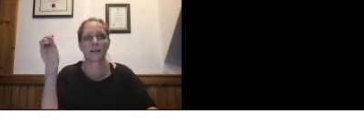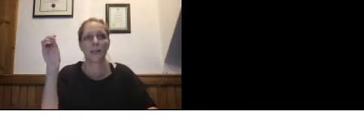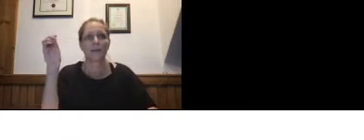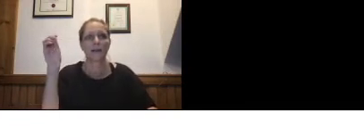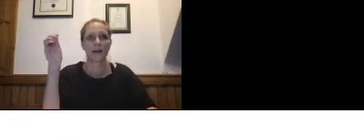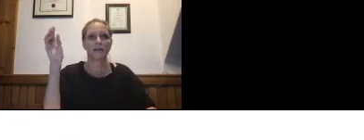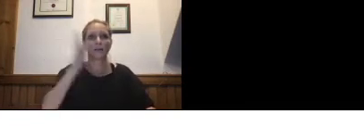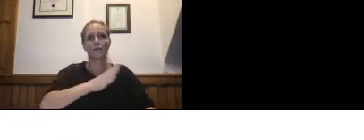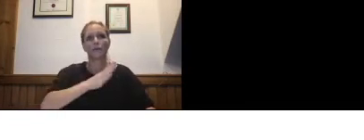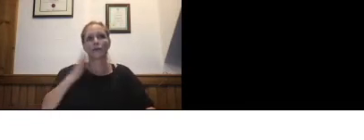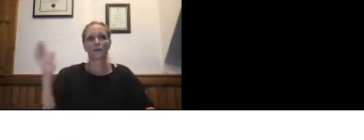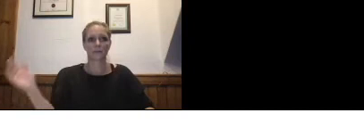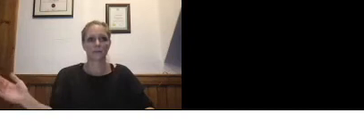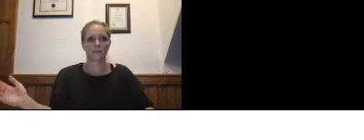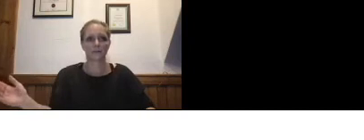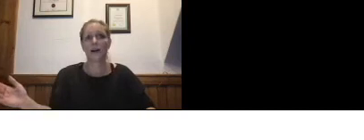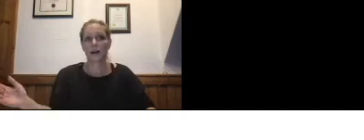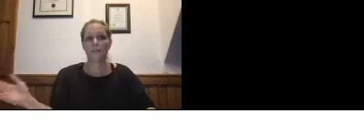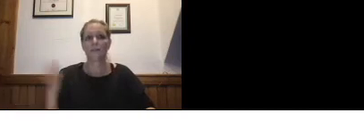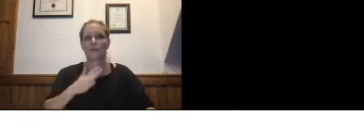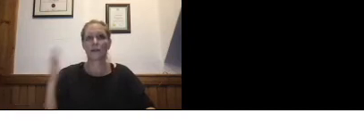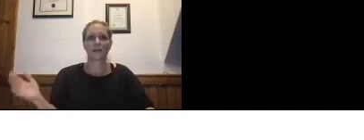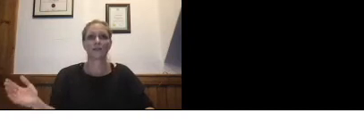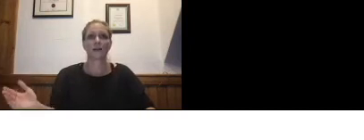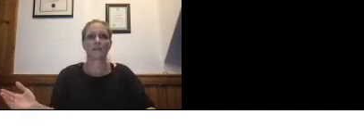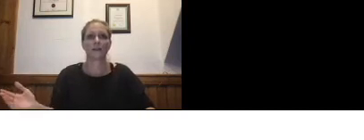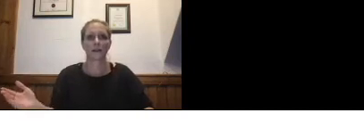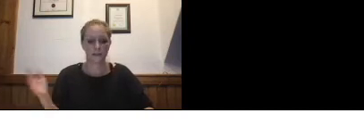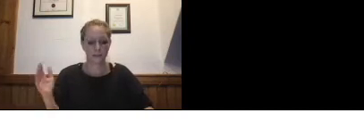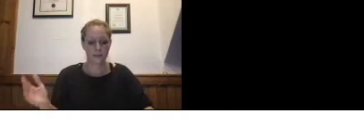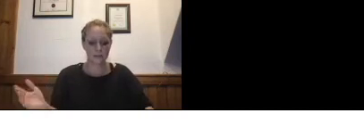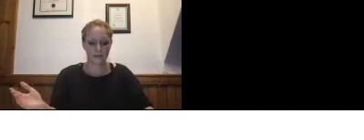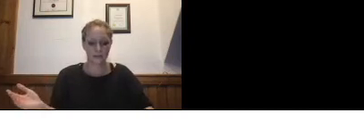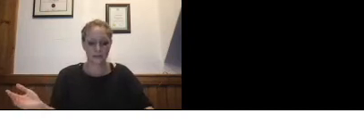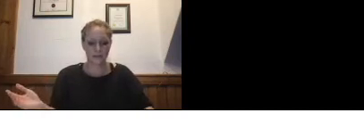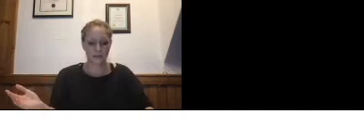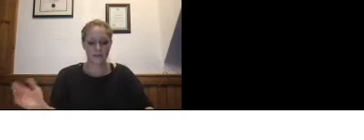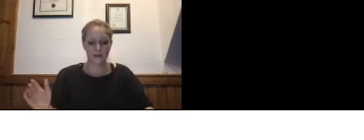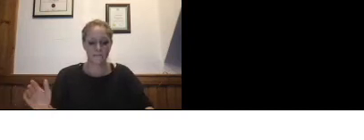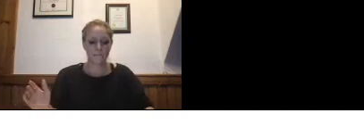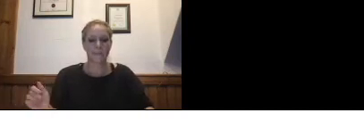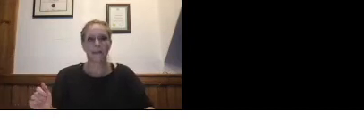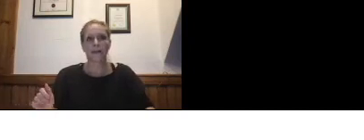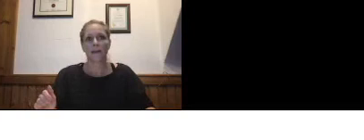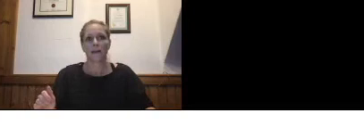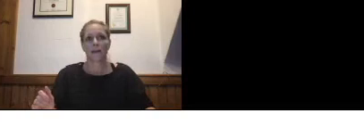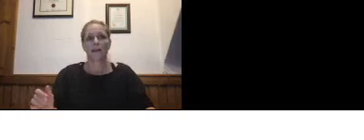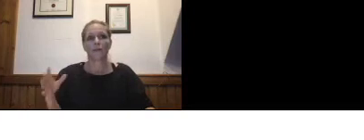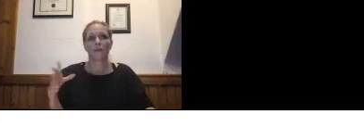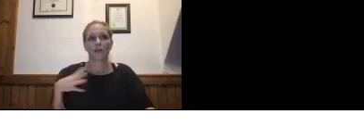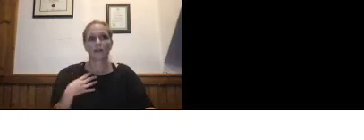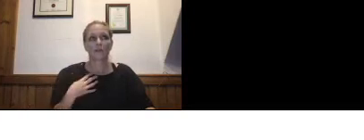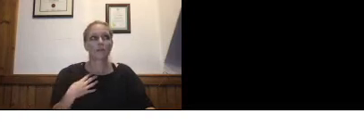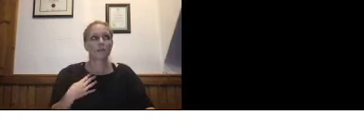protein that over time, over a lifetime, causes brain cells to die.